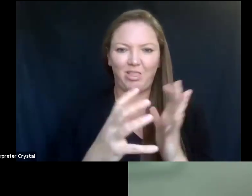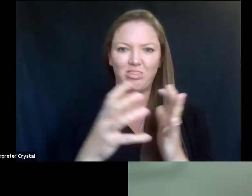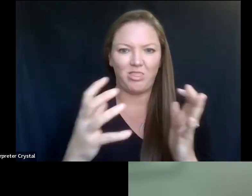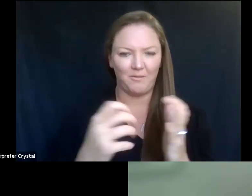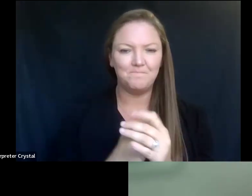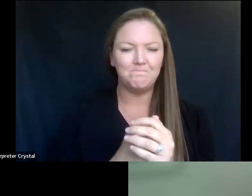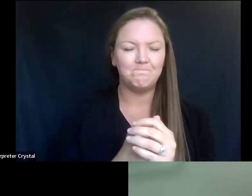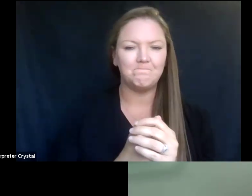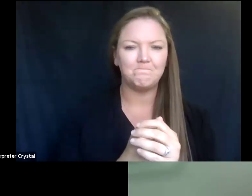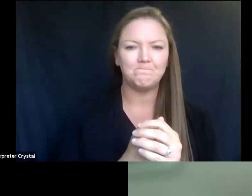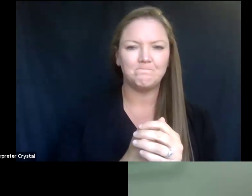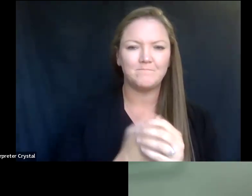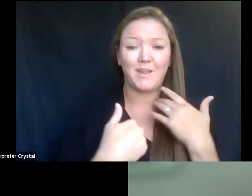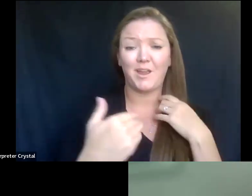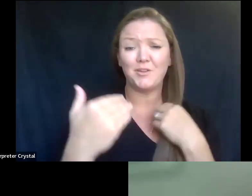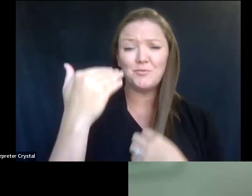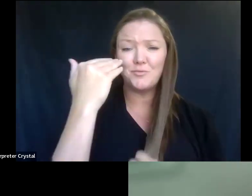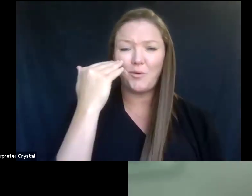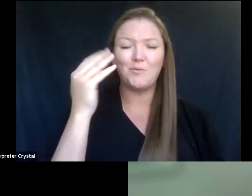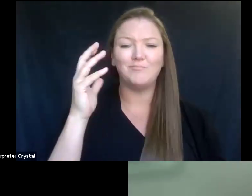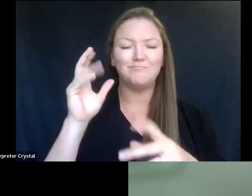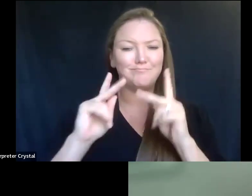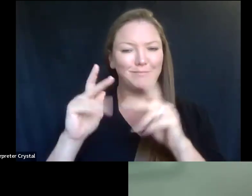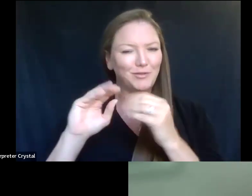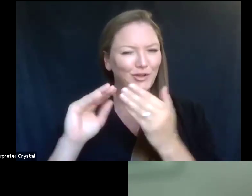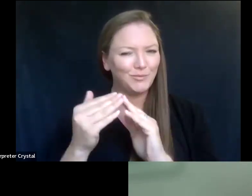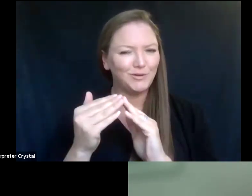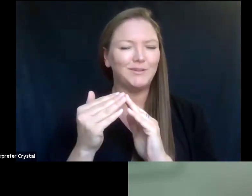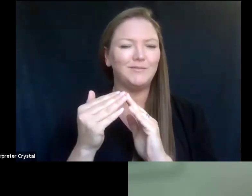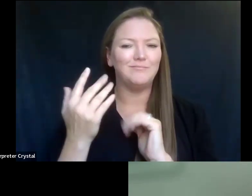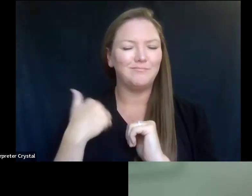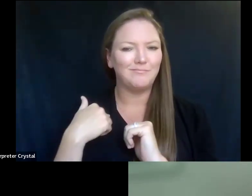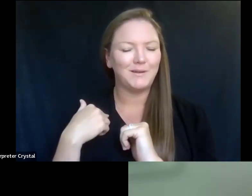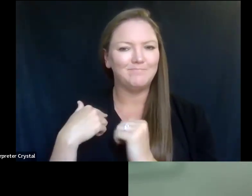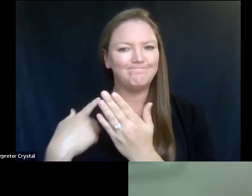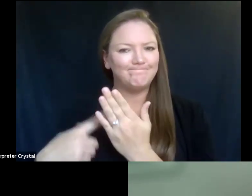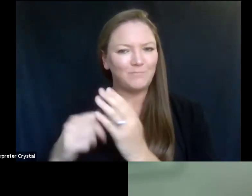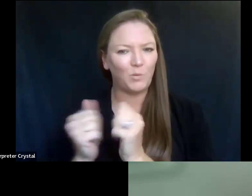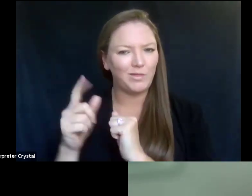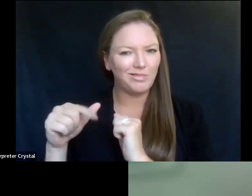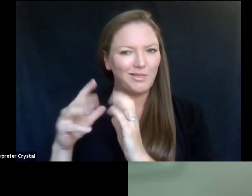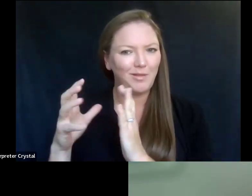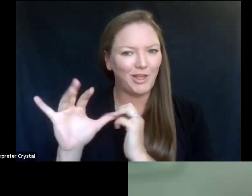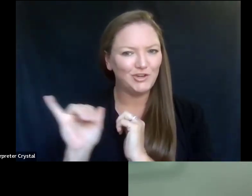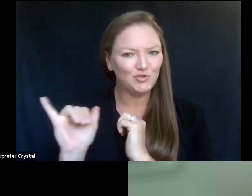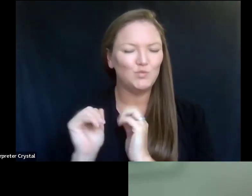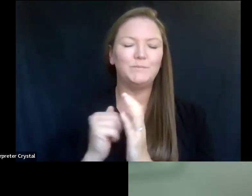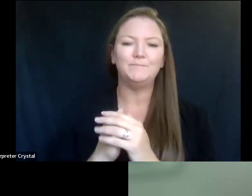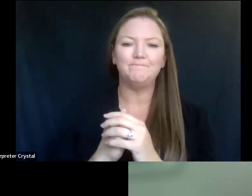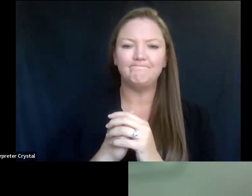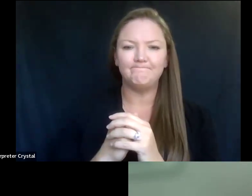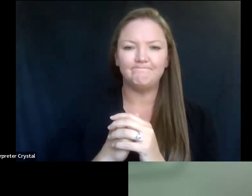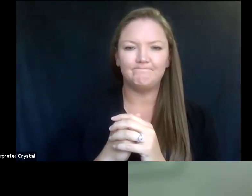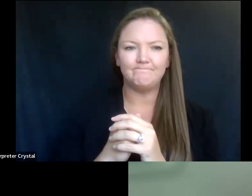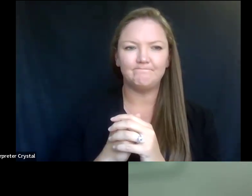that, folks in the community, I've spoken with a lot of them about this too. And that is, given